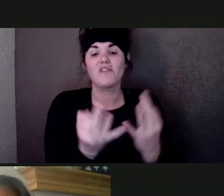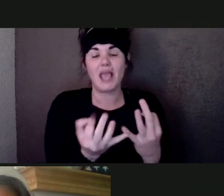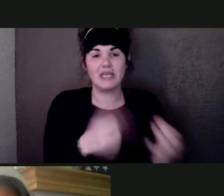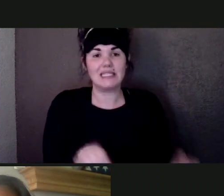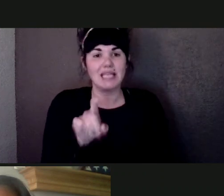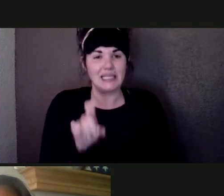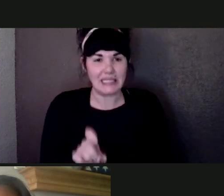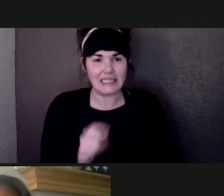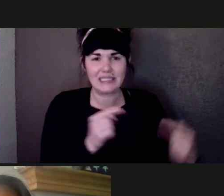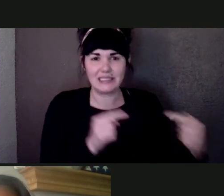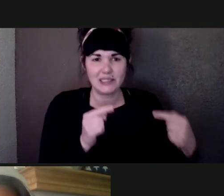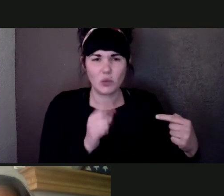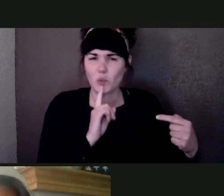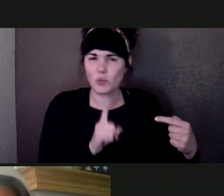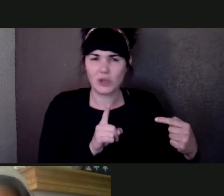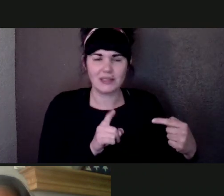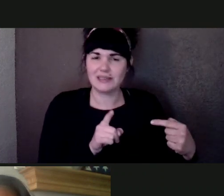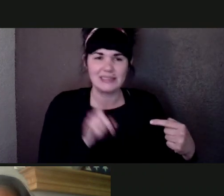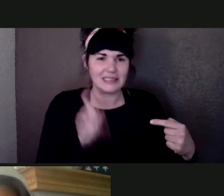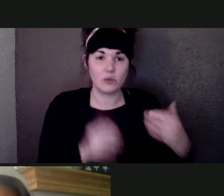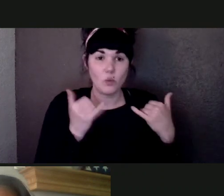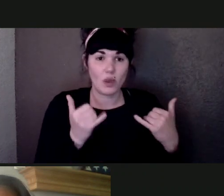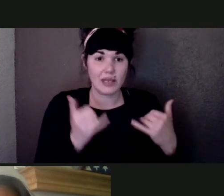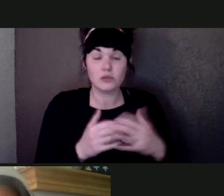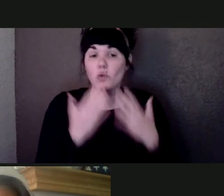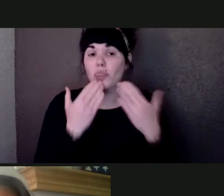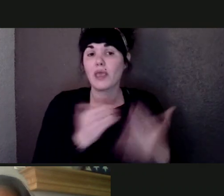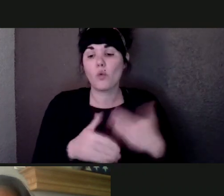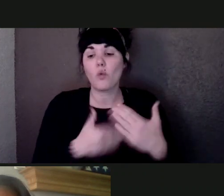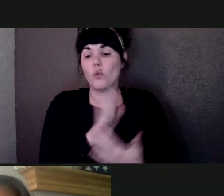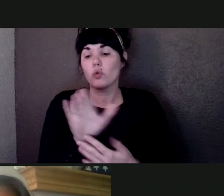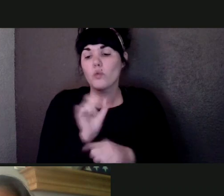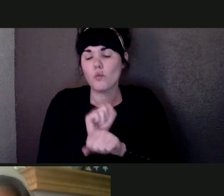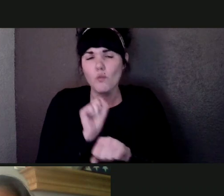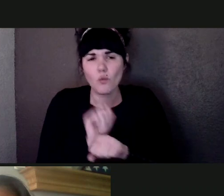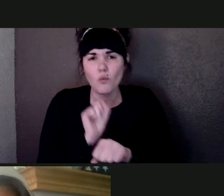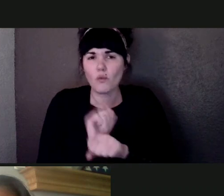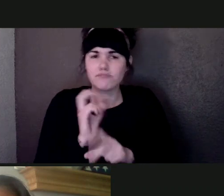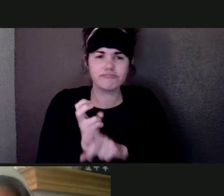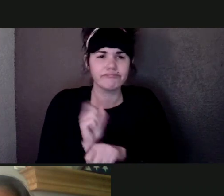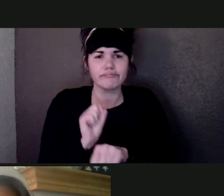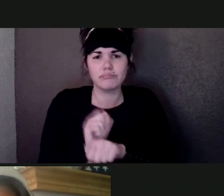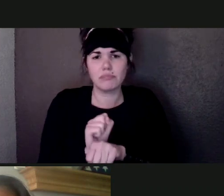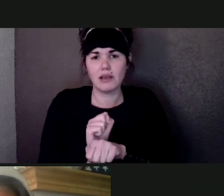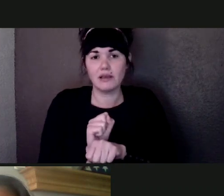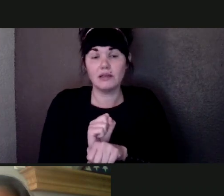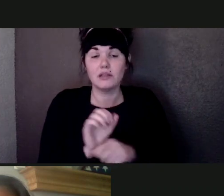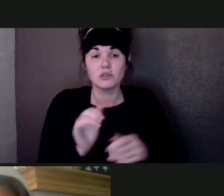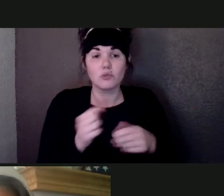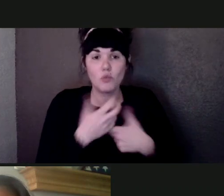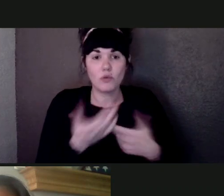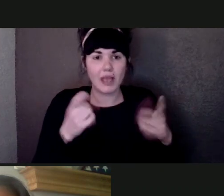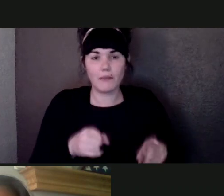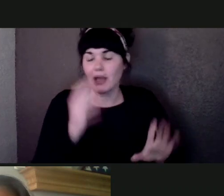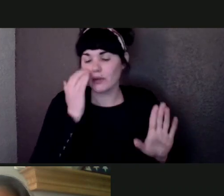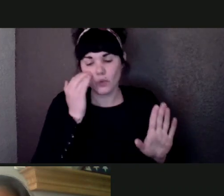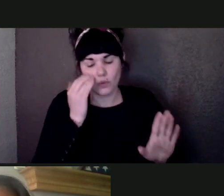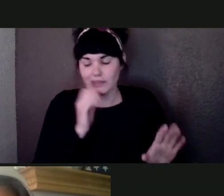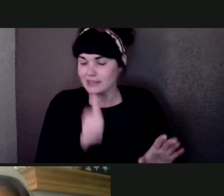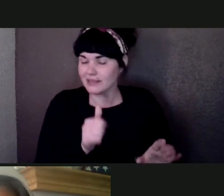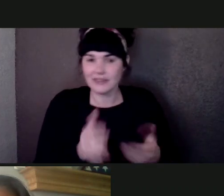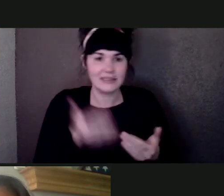pretty desperately right now. So thank you for all the hard work that you do to make that happen. I know it's no easy feat on in a normal